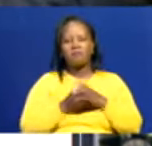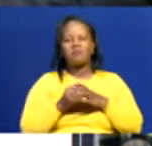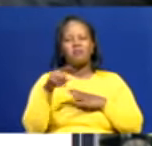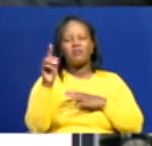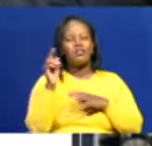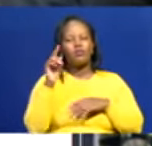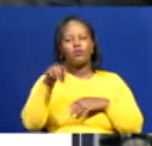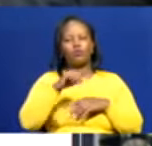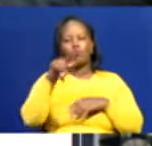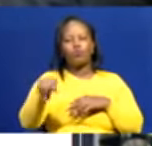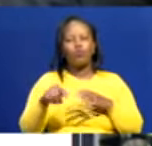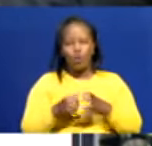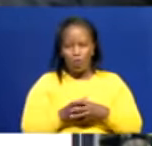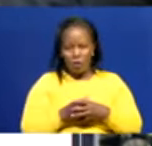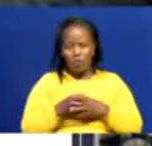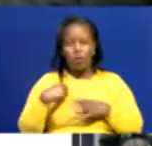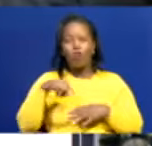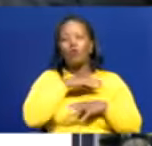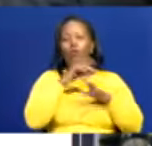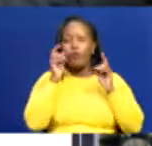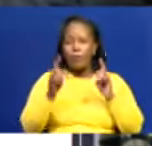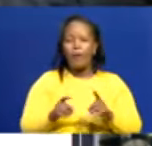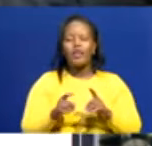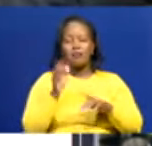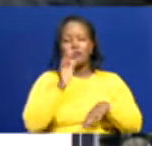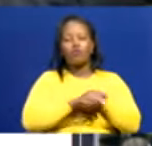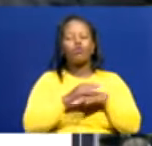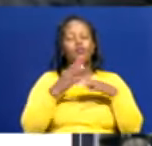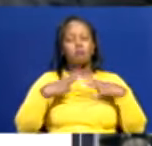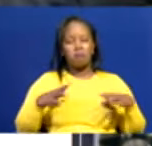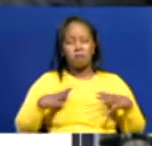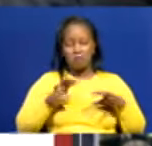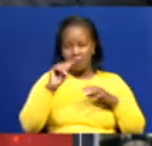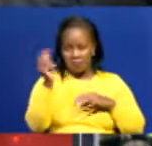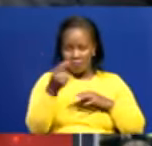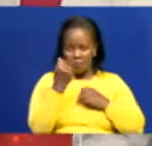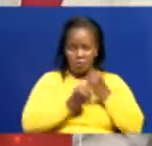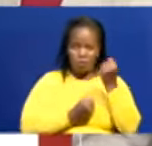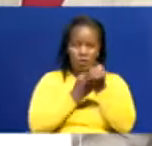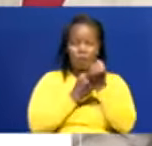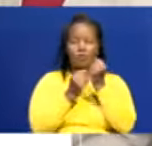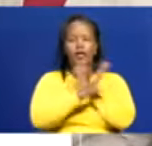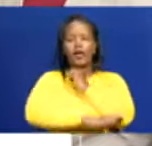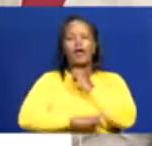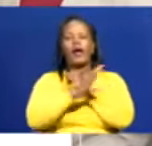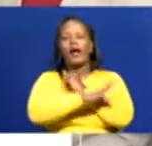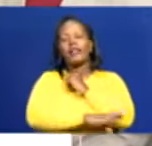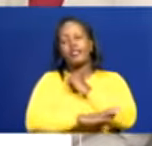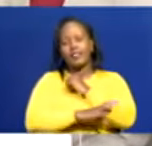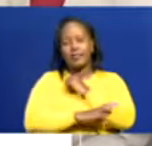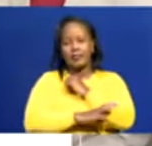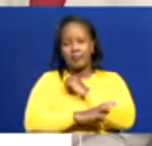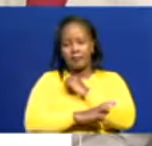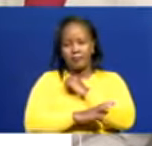Samson. Let us be responsible citizens, tusaidie taifa letu.